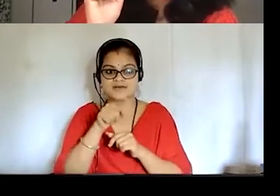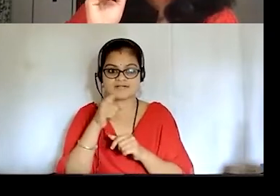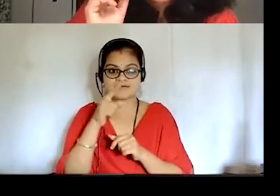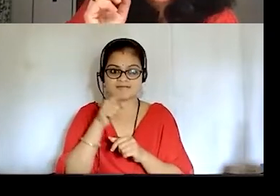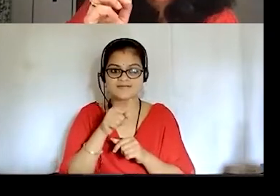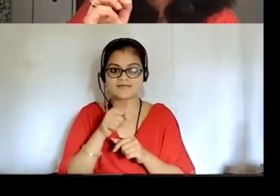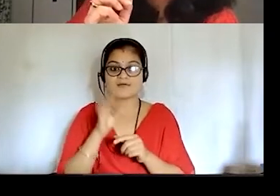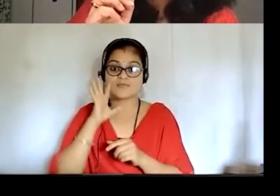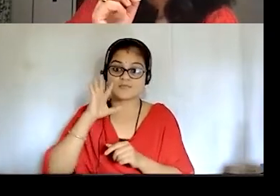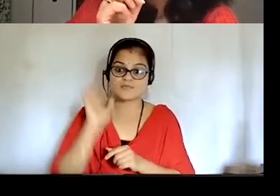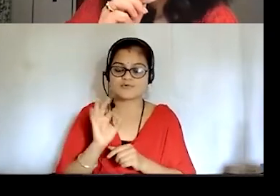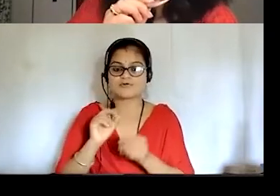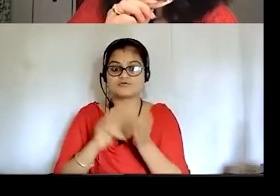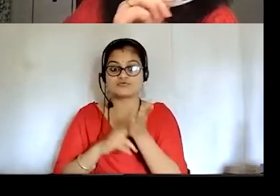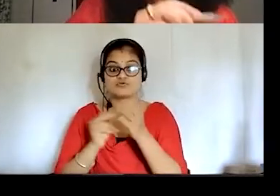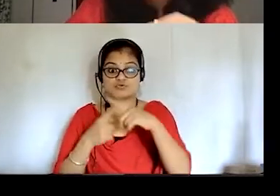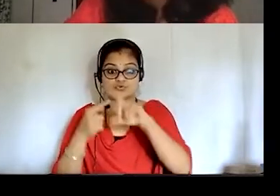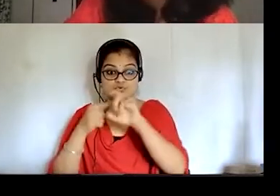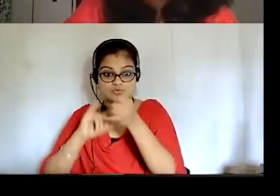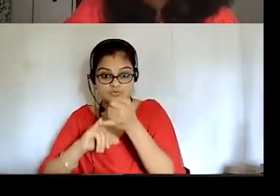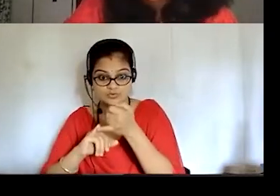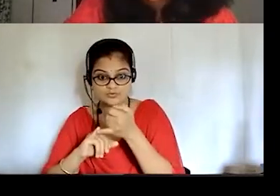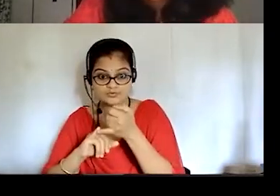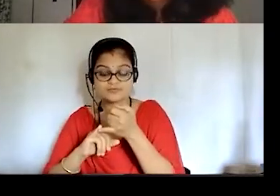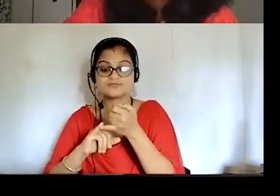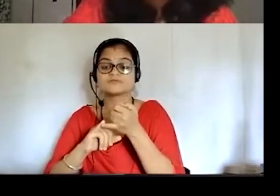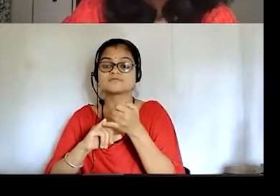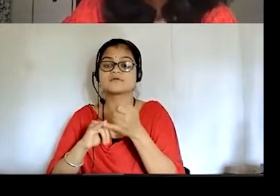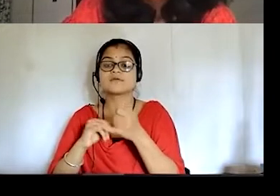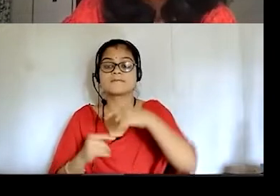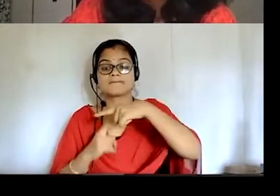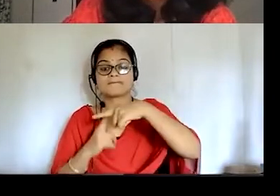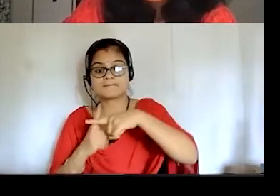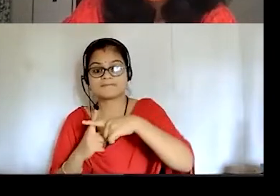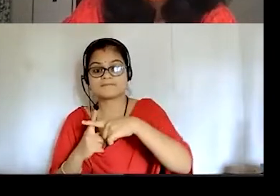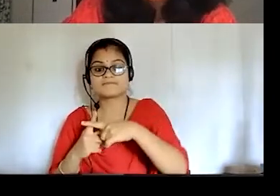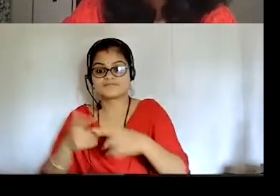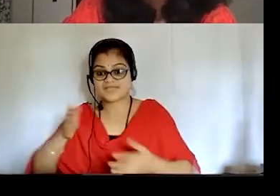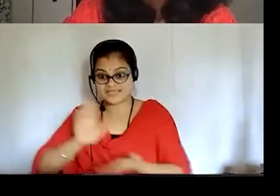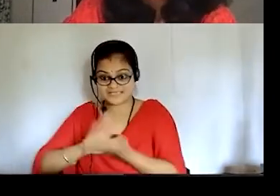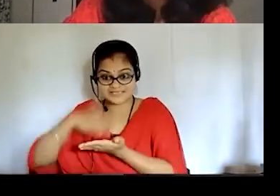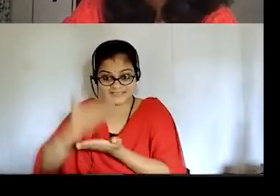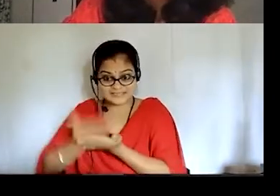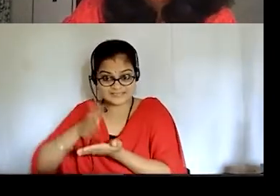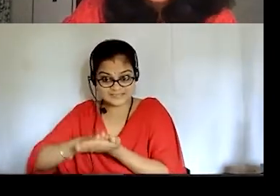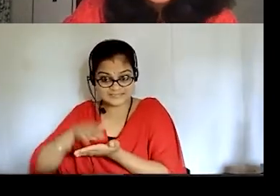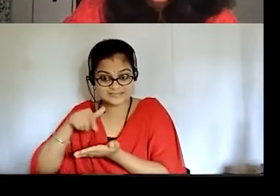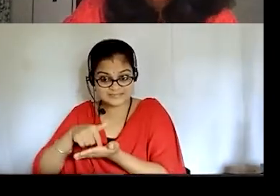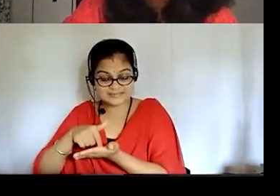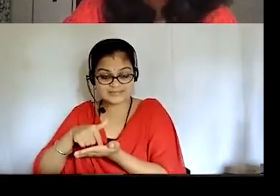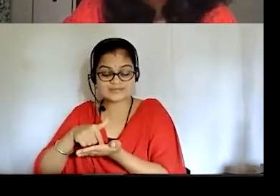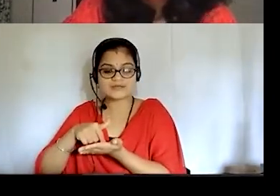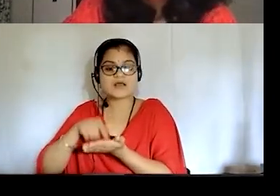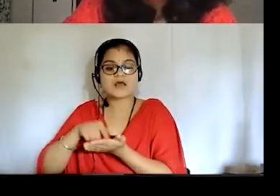most important note, the inflection points in the composition, the hand gestures giving